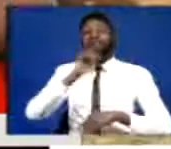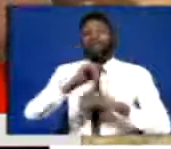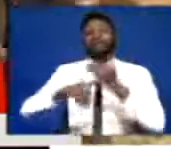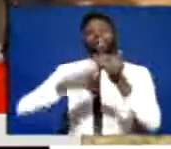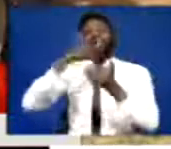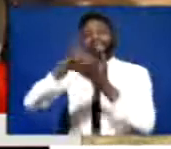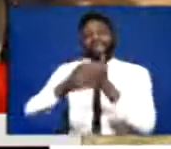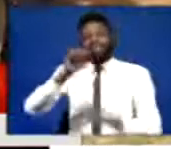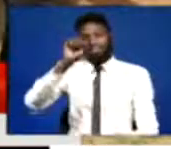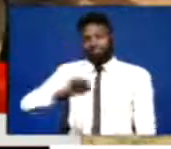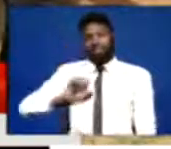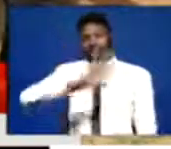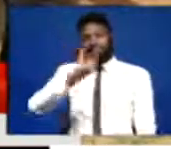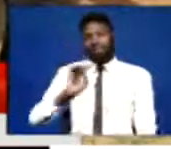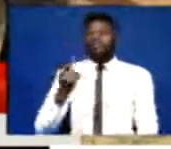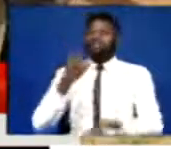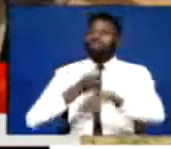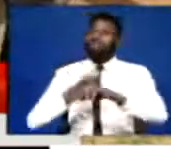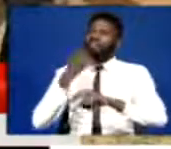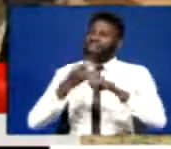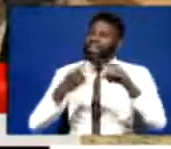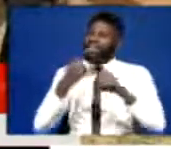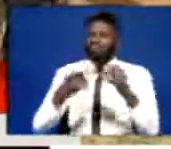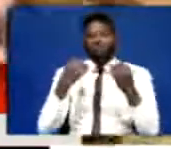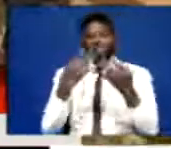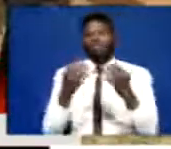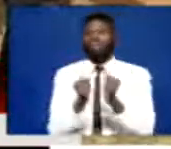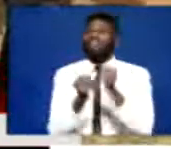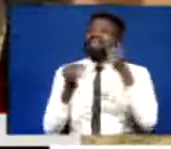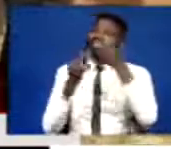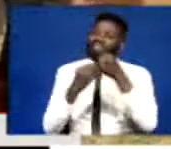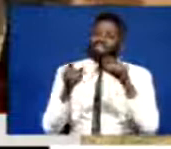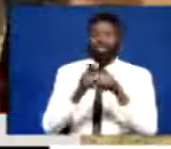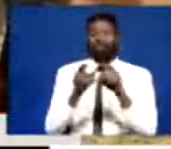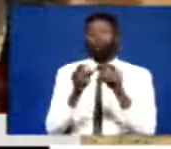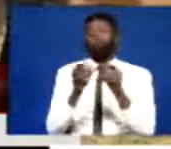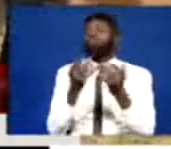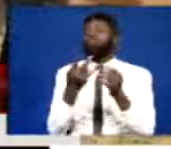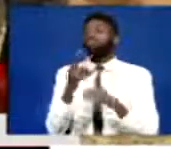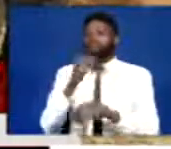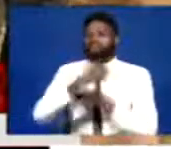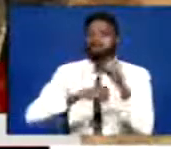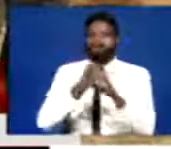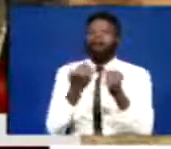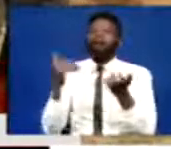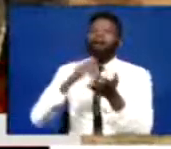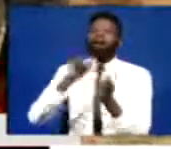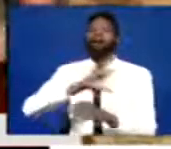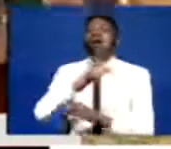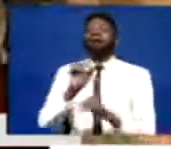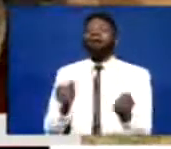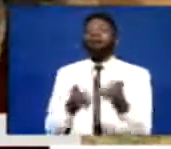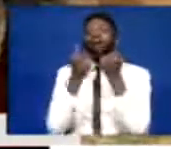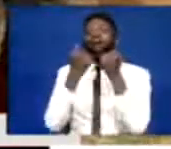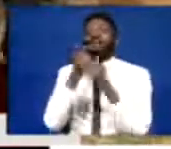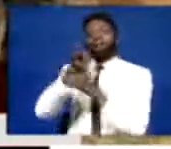time after so many years, I think 18 years or 20 years, that the World Shoot again is being held in Africa. Meaning Africa, we are growing. That is a win for Africa, it's not a